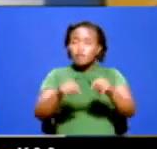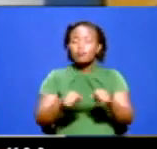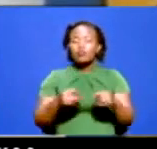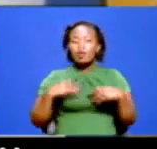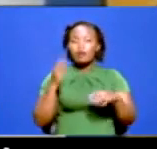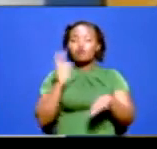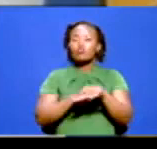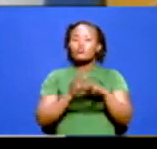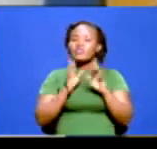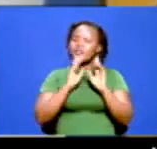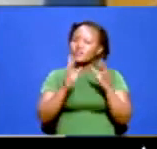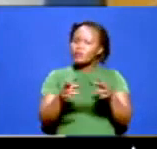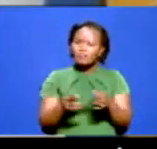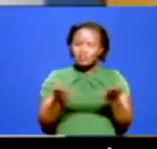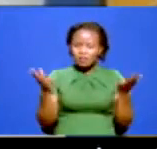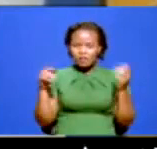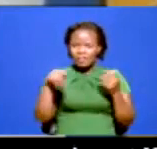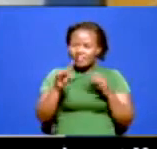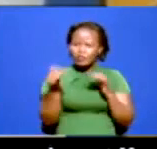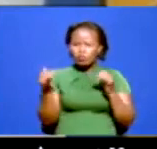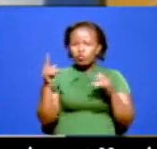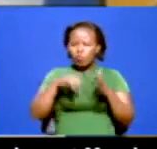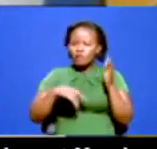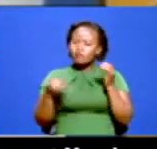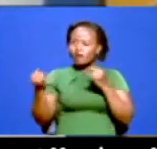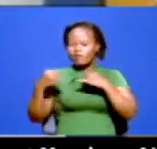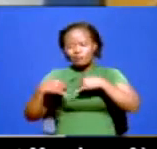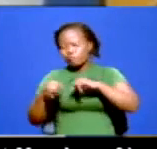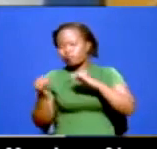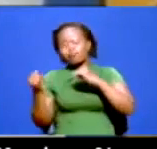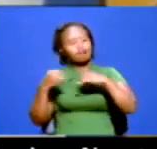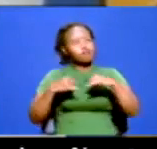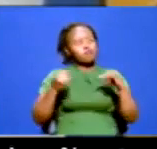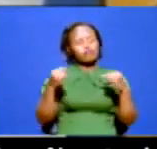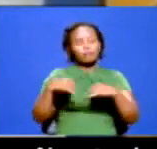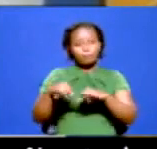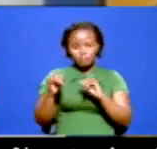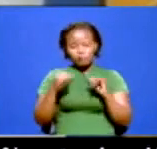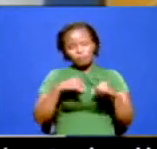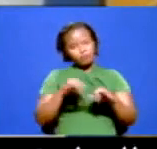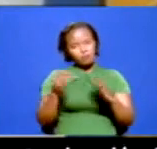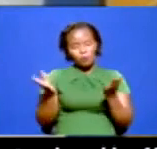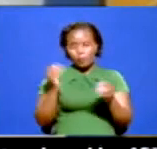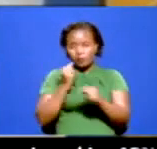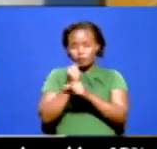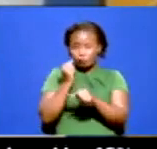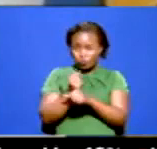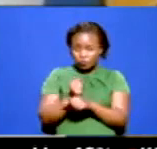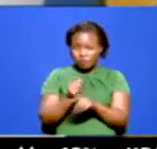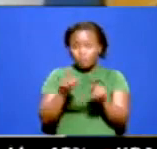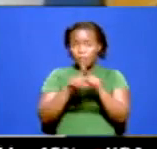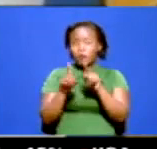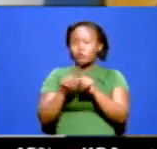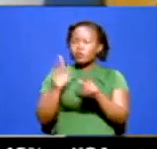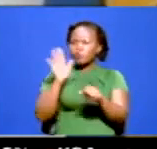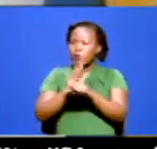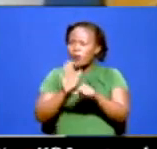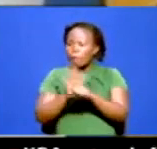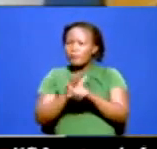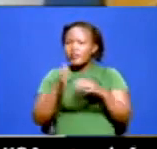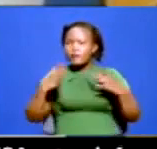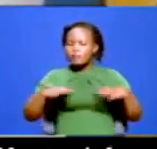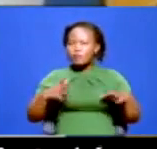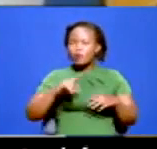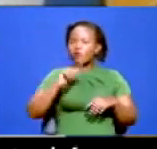So I think that is what we are trying to do. There is a sense that a number of Kenyans are very happy with what is